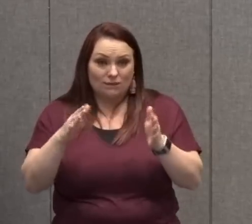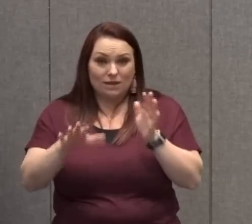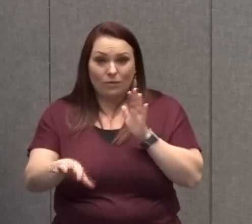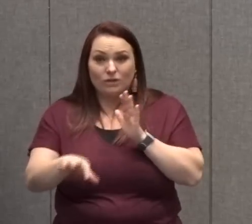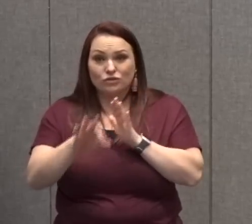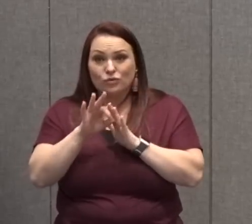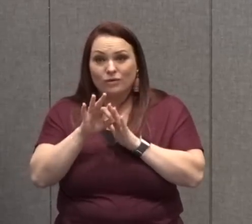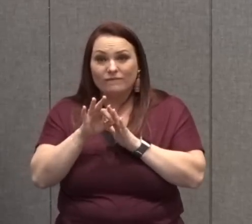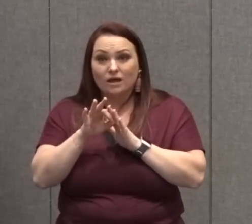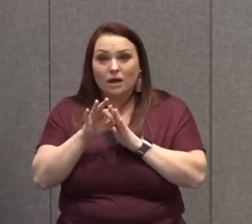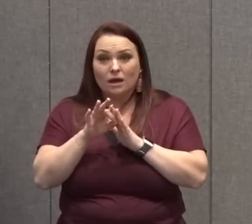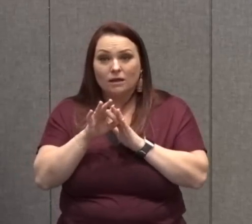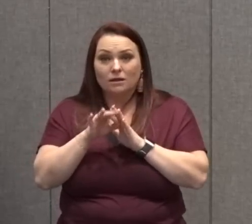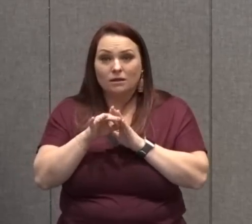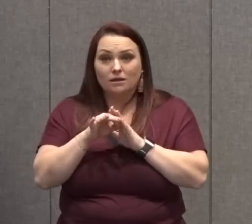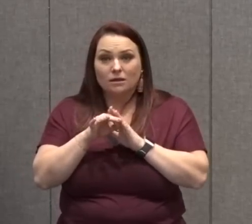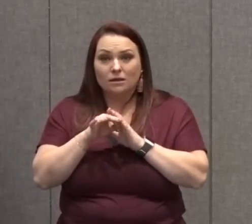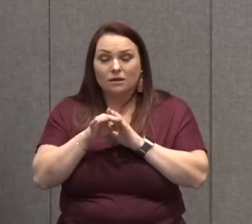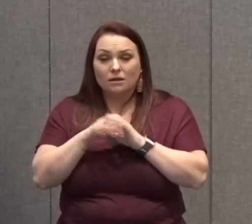you to find